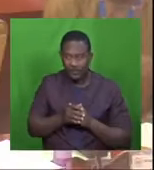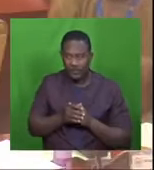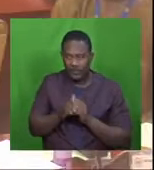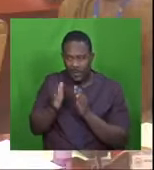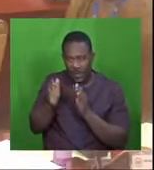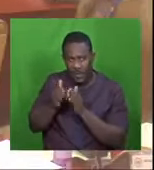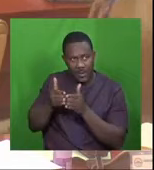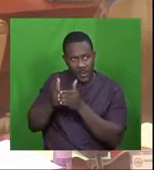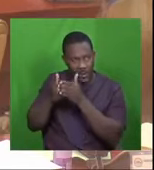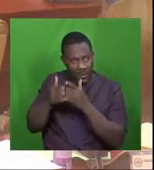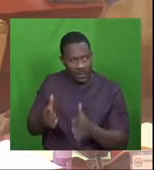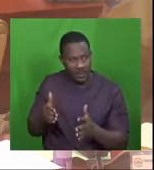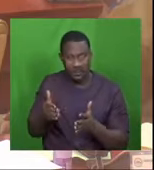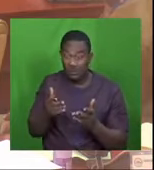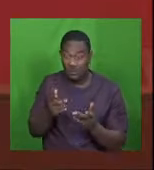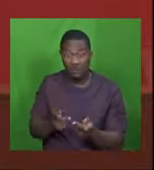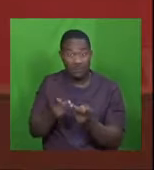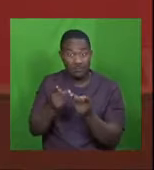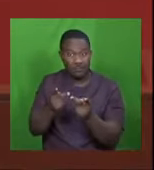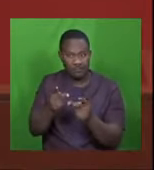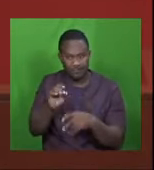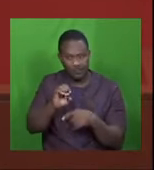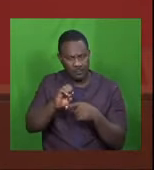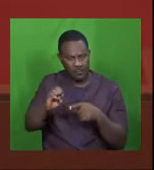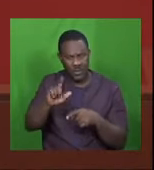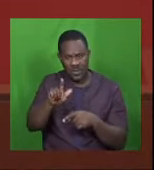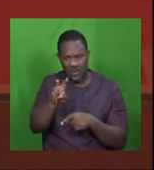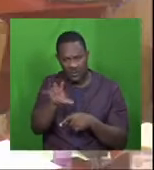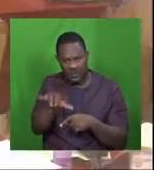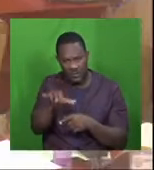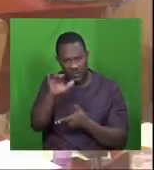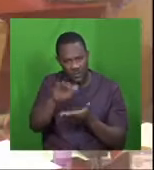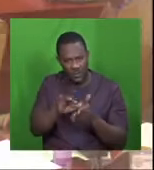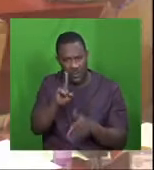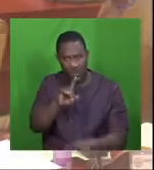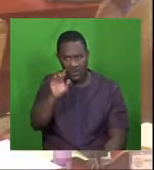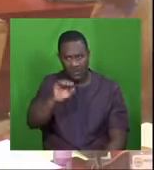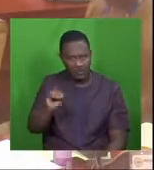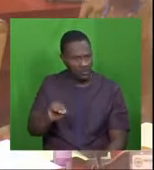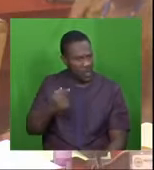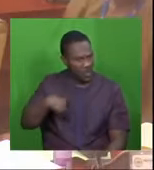leader made a proposal for the e-levy to be brought to 1%.